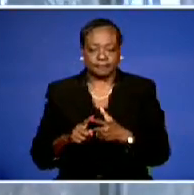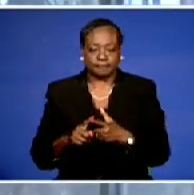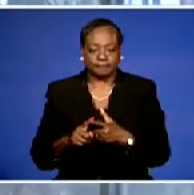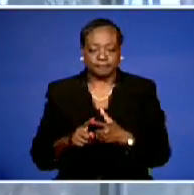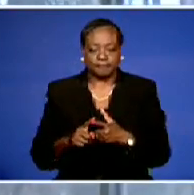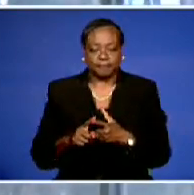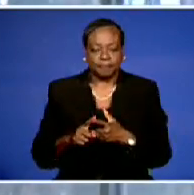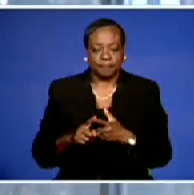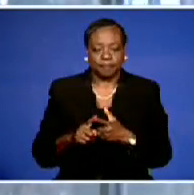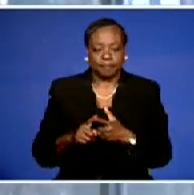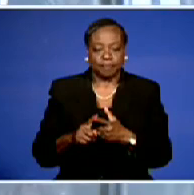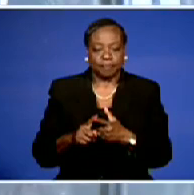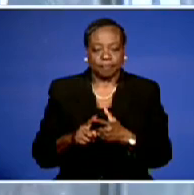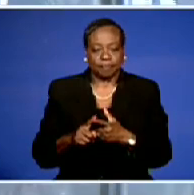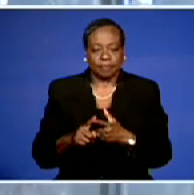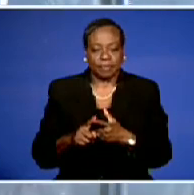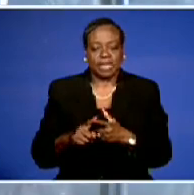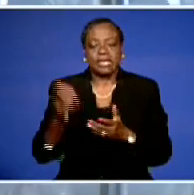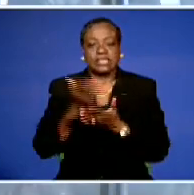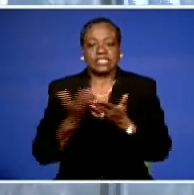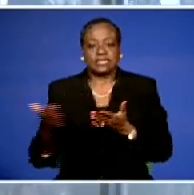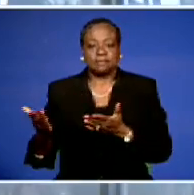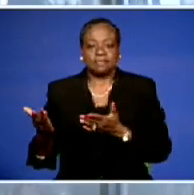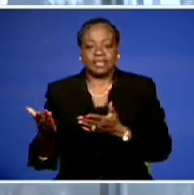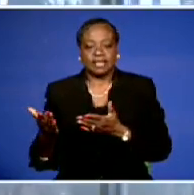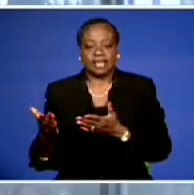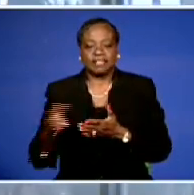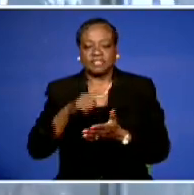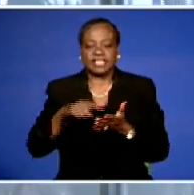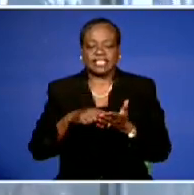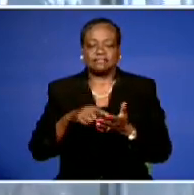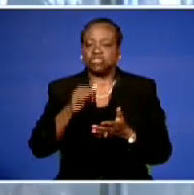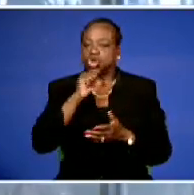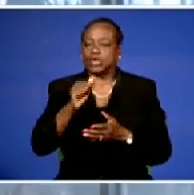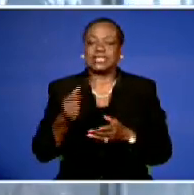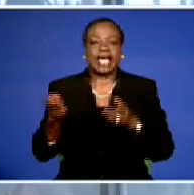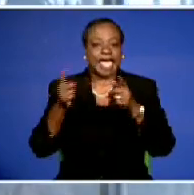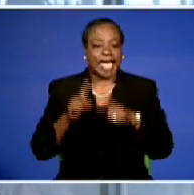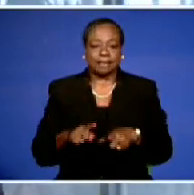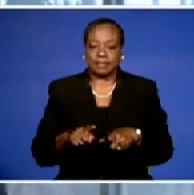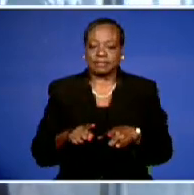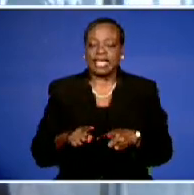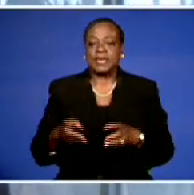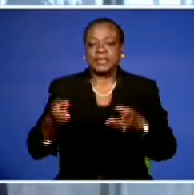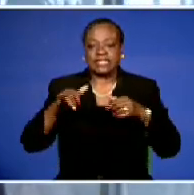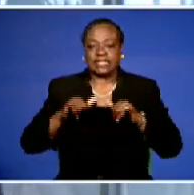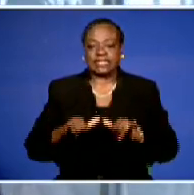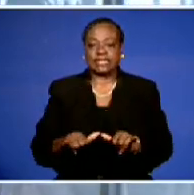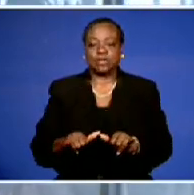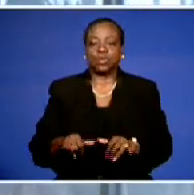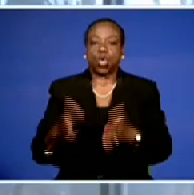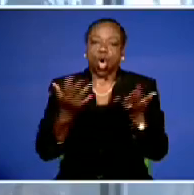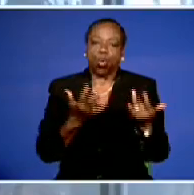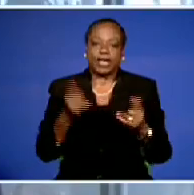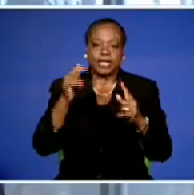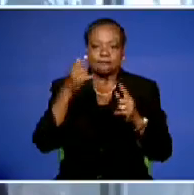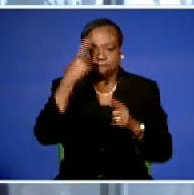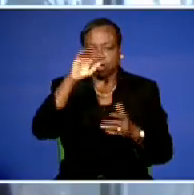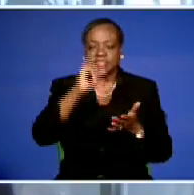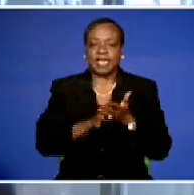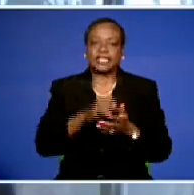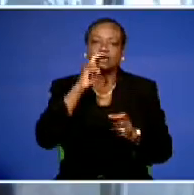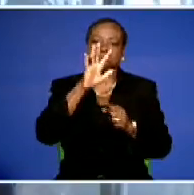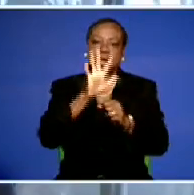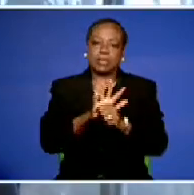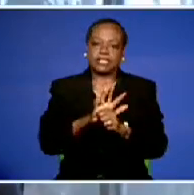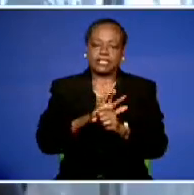Bahamas. Okay, something like this has not occurred since. We're still waiting for that promise of someone